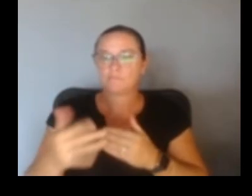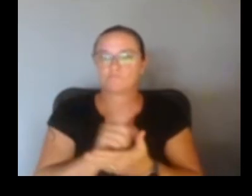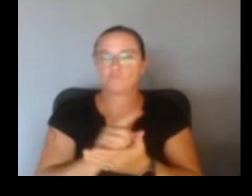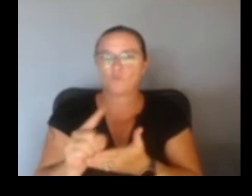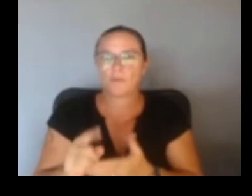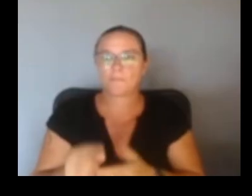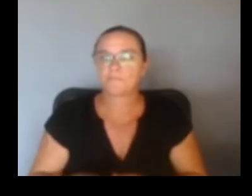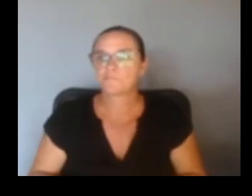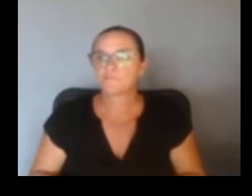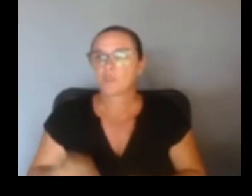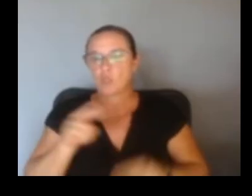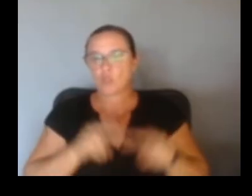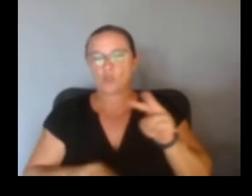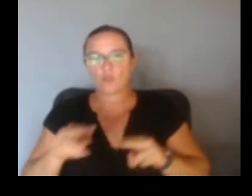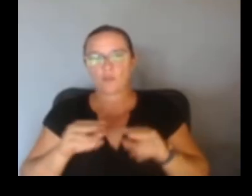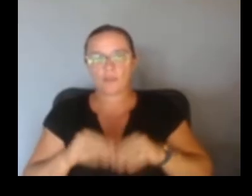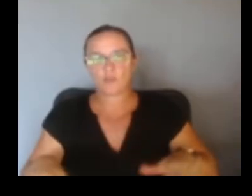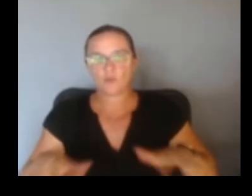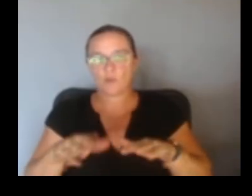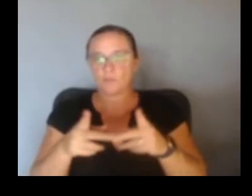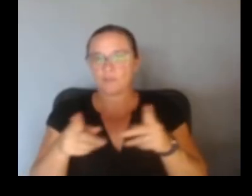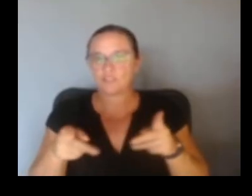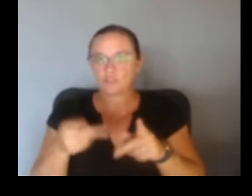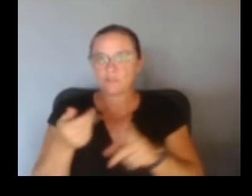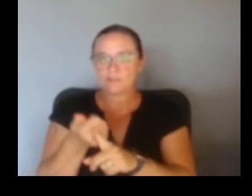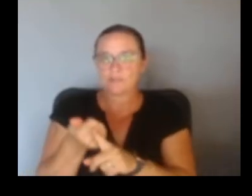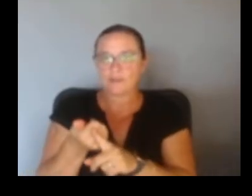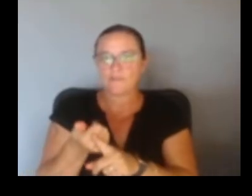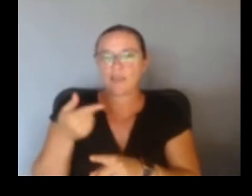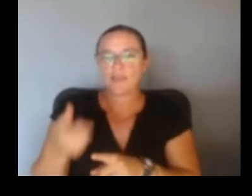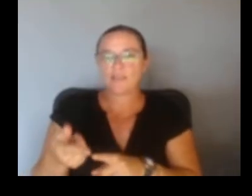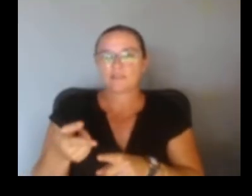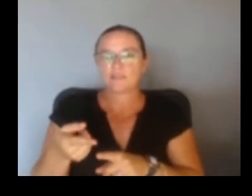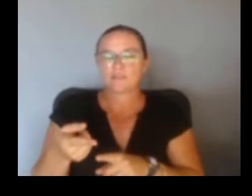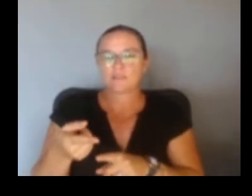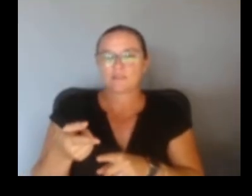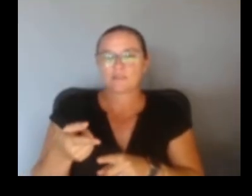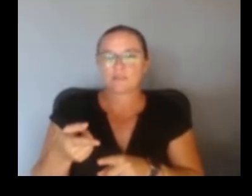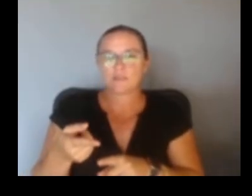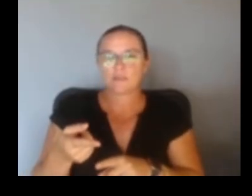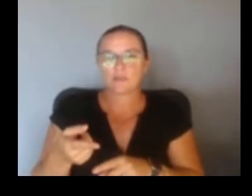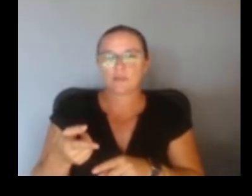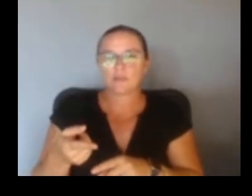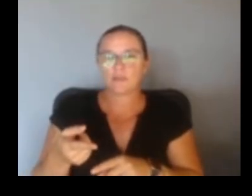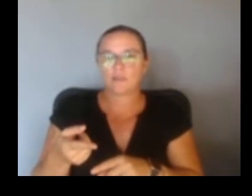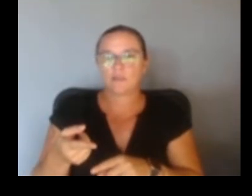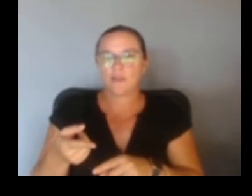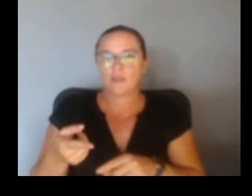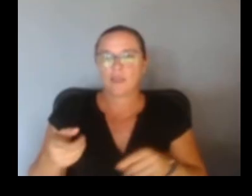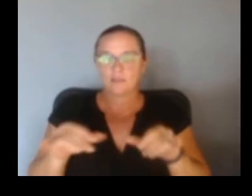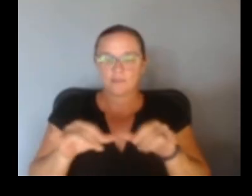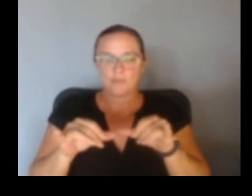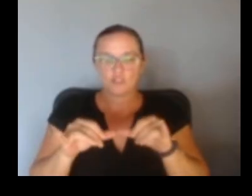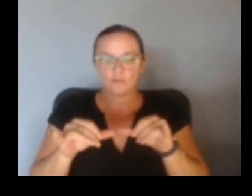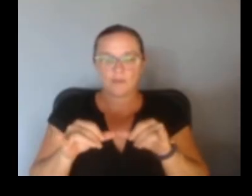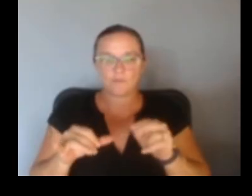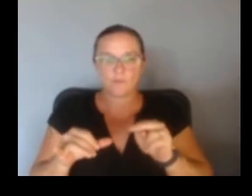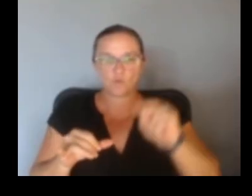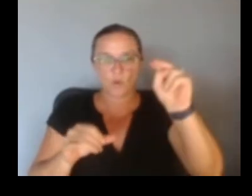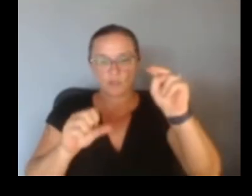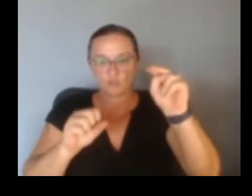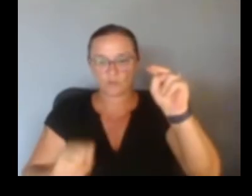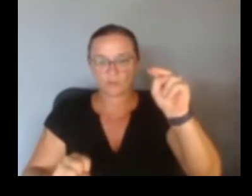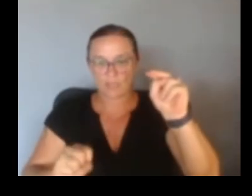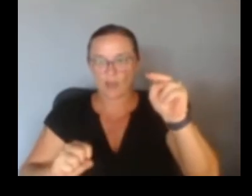Looking at the ground position itself, this is the length of the summit caldera north and south. And you can see here is that we